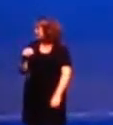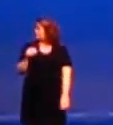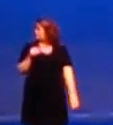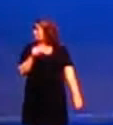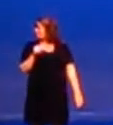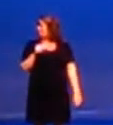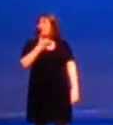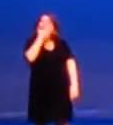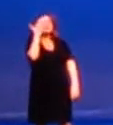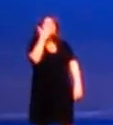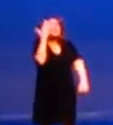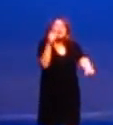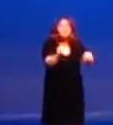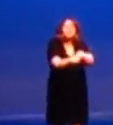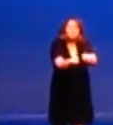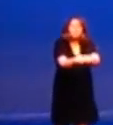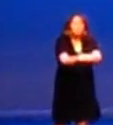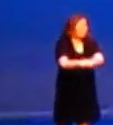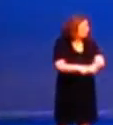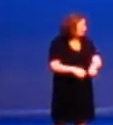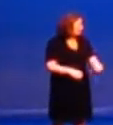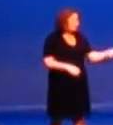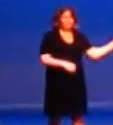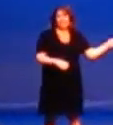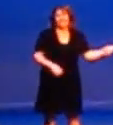Jared also loves this part. So,